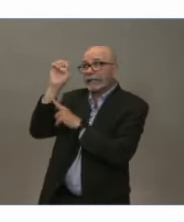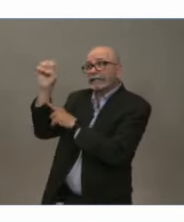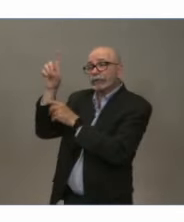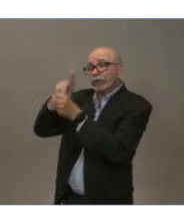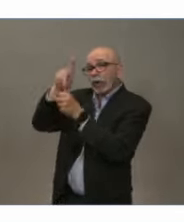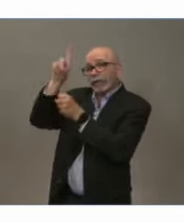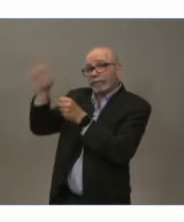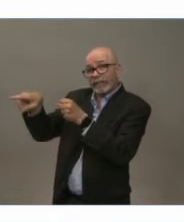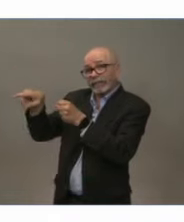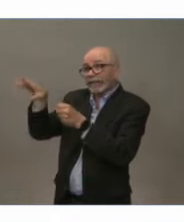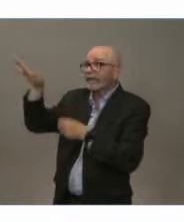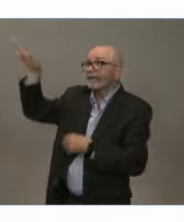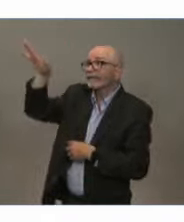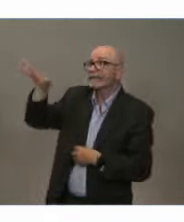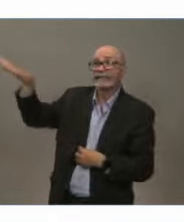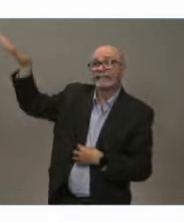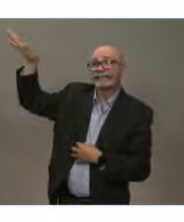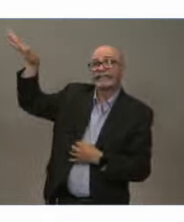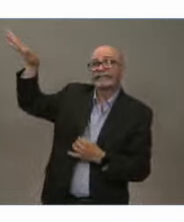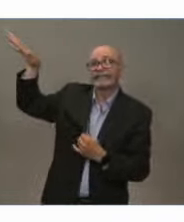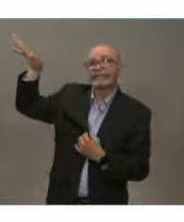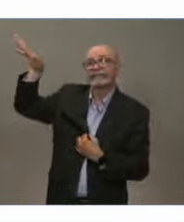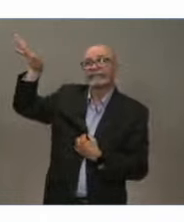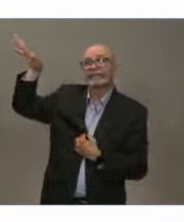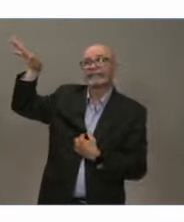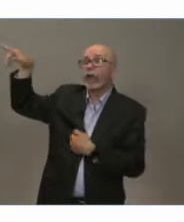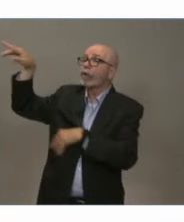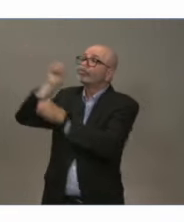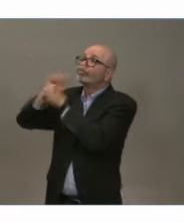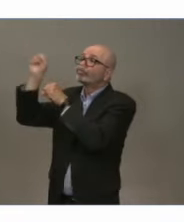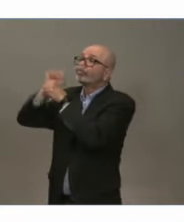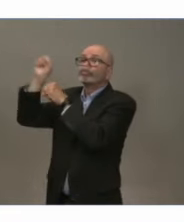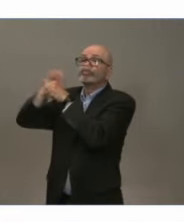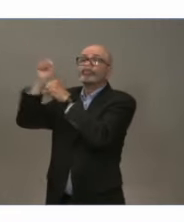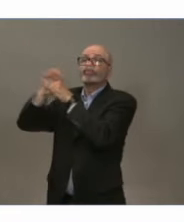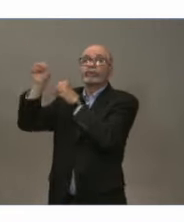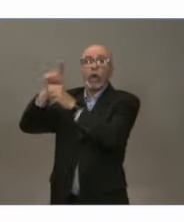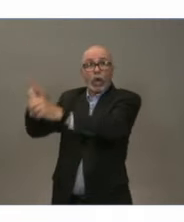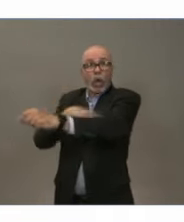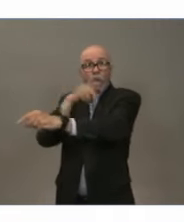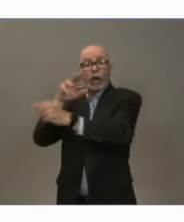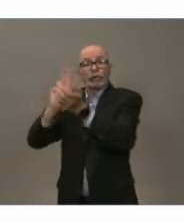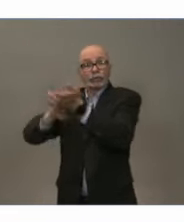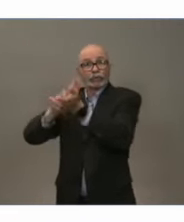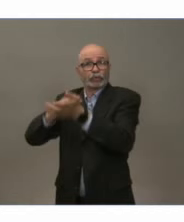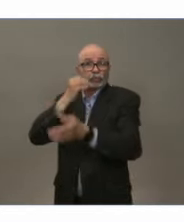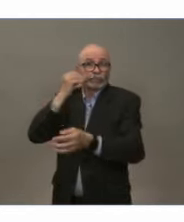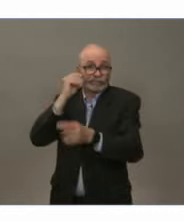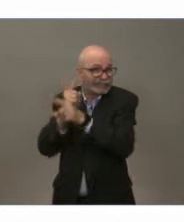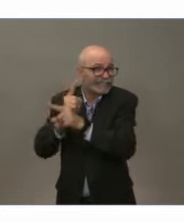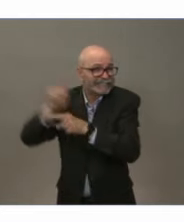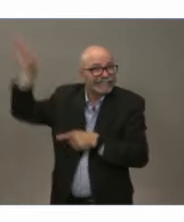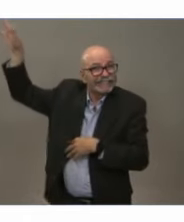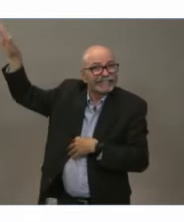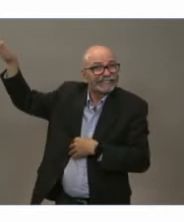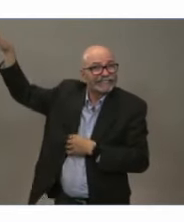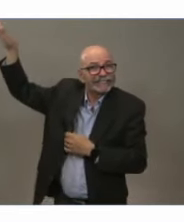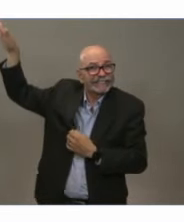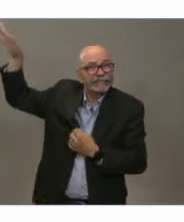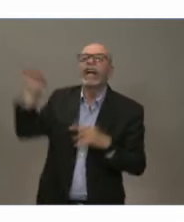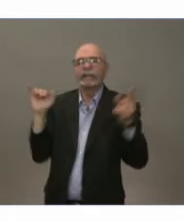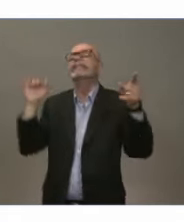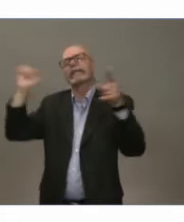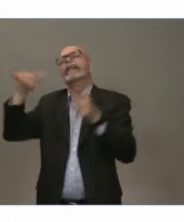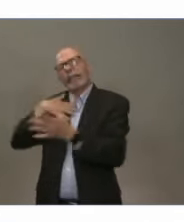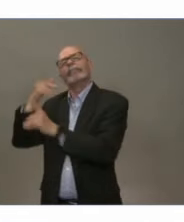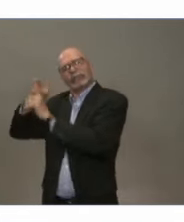of people in East Dartmouth are actually working at these long-term care homes, or am I misreading that? That's one of the things we're saying. There's lots of other issues in